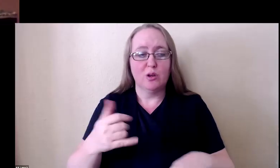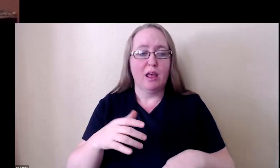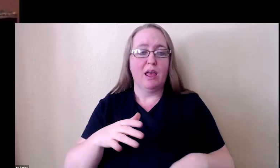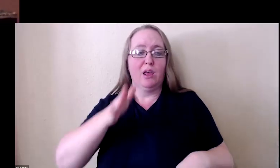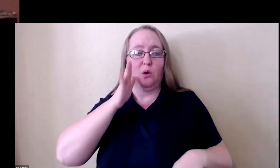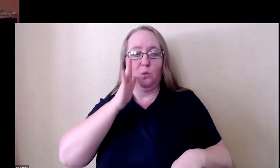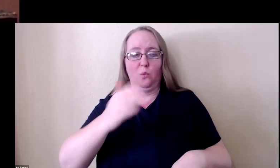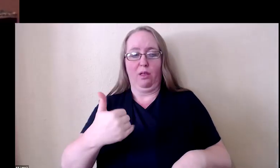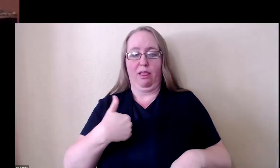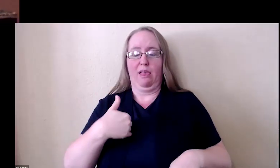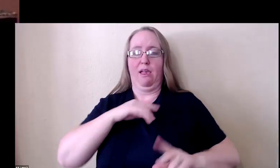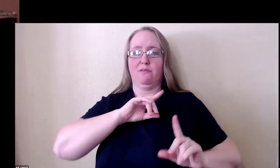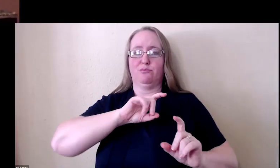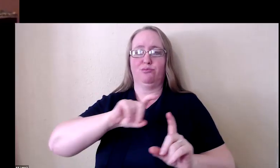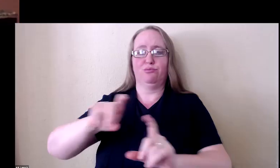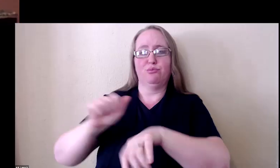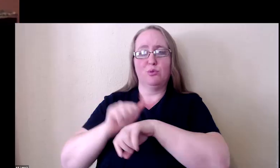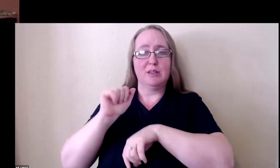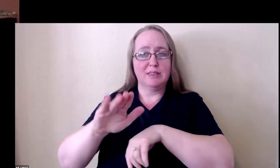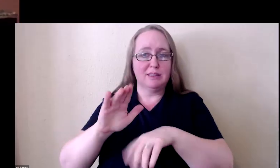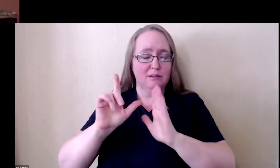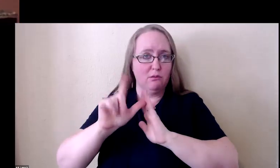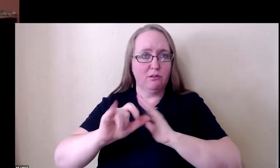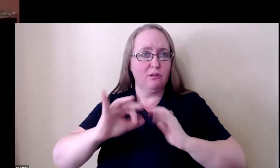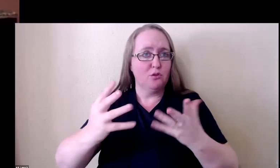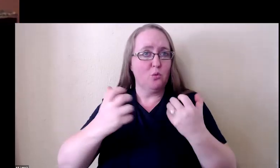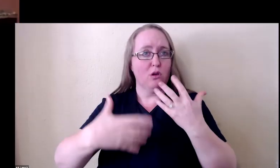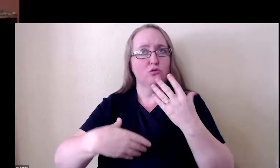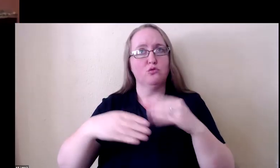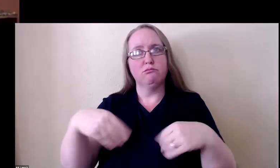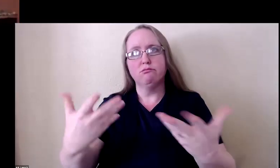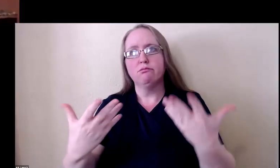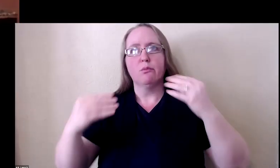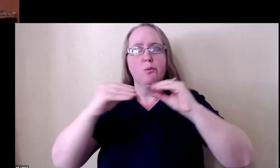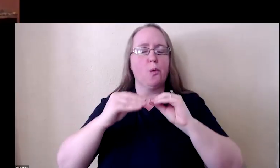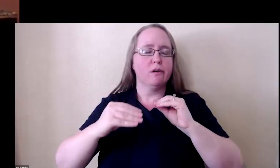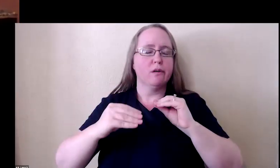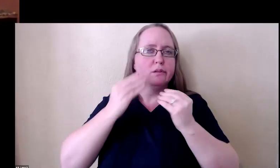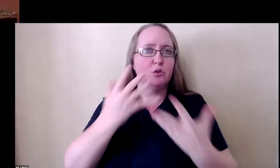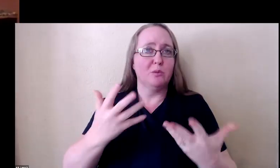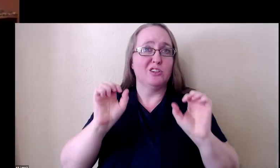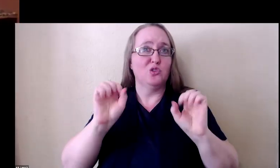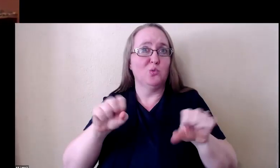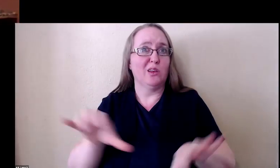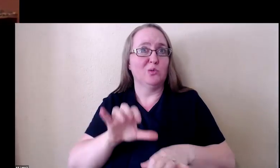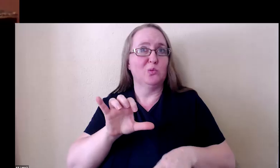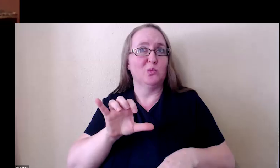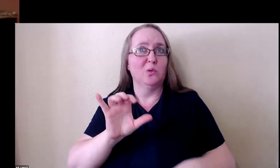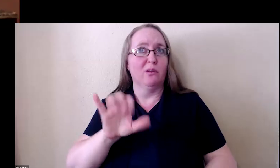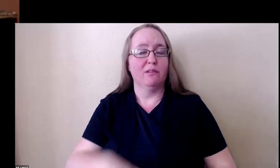a survey that will be sent out afterwards. If you want to provide any additional information, you may do so that way as well.